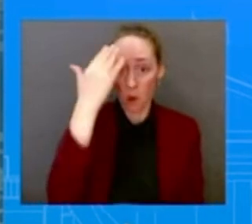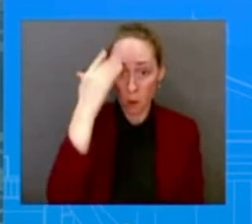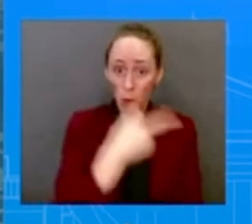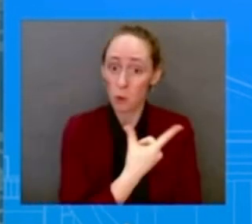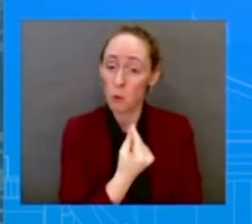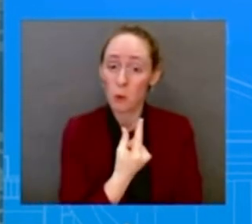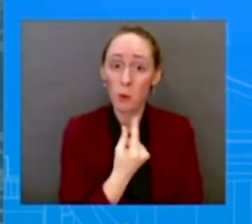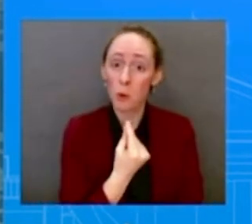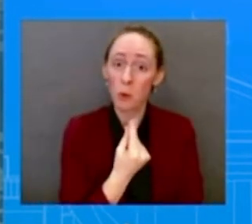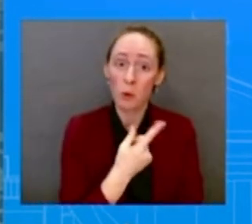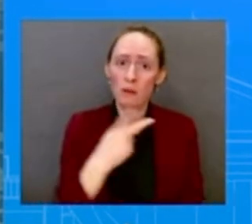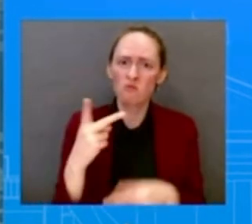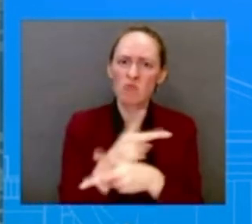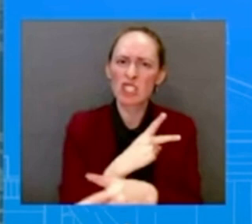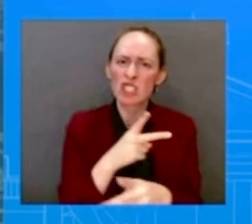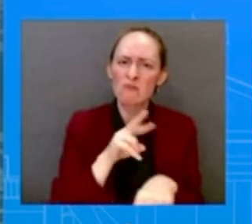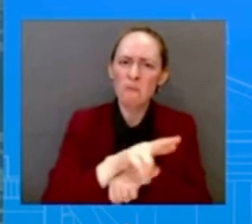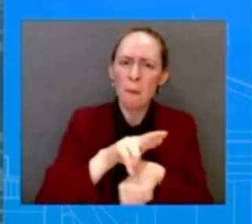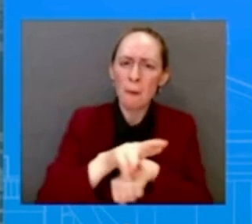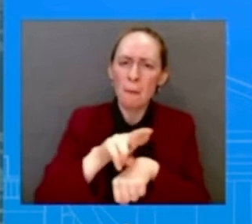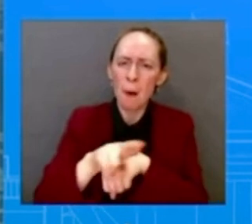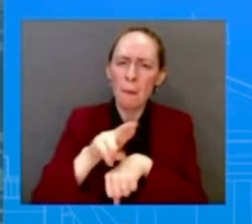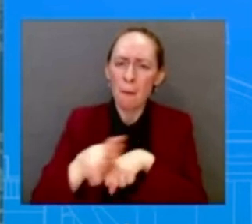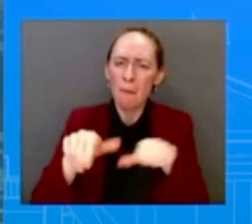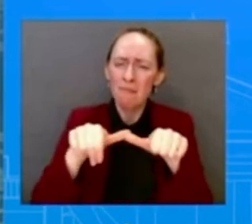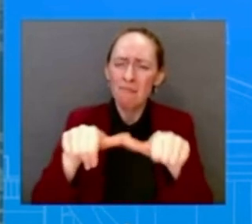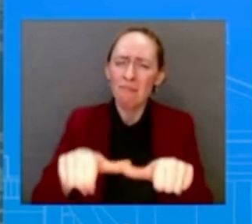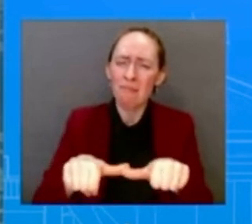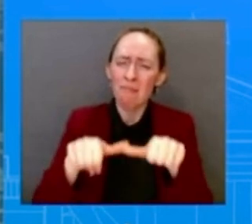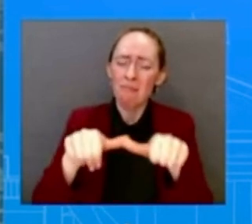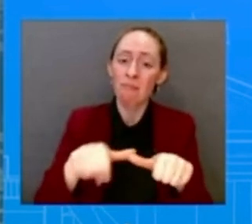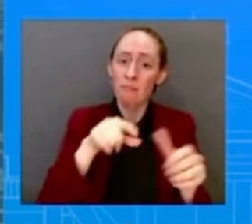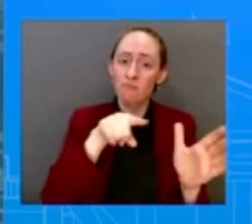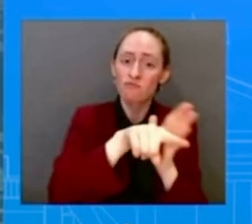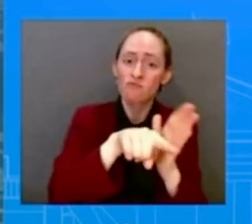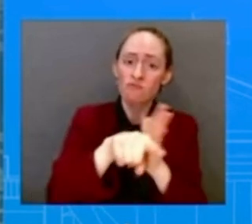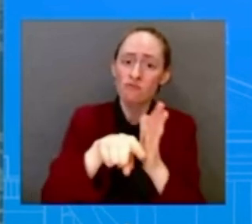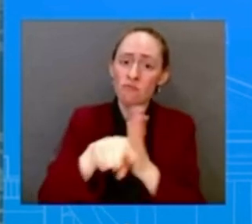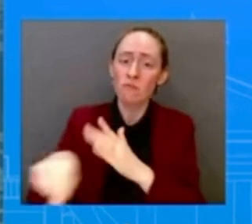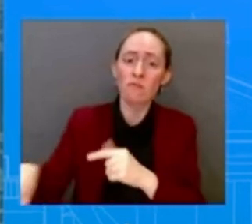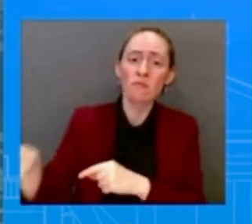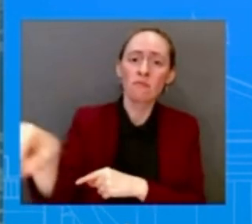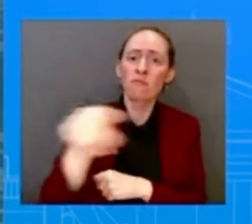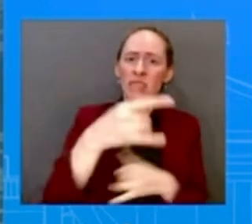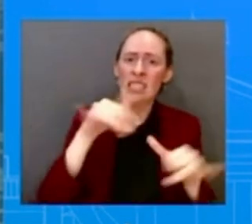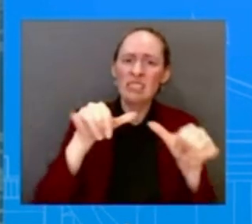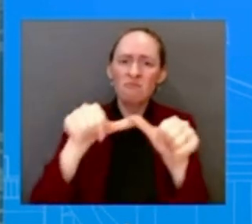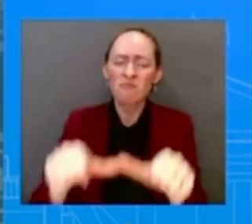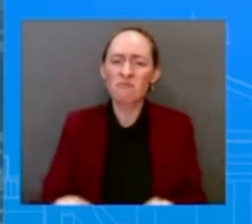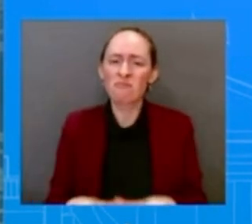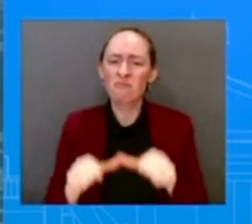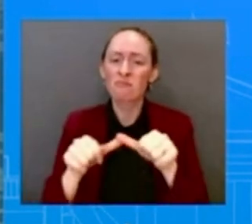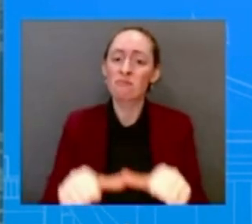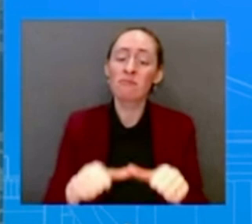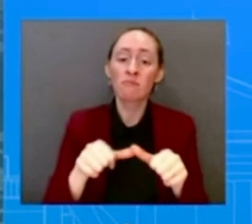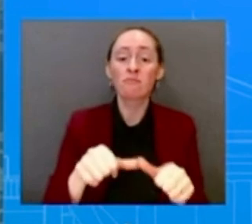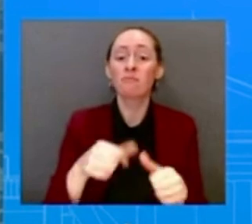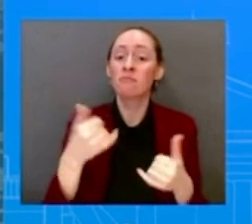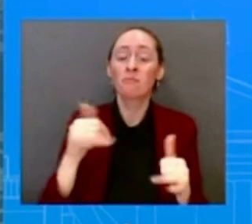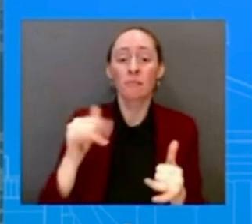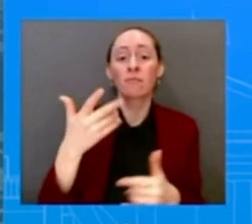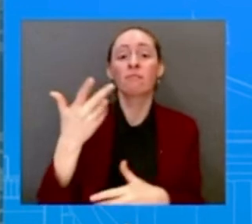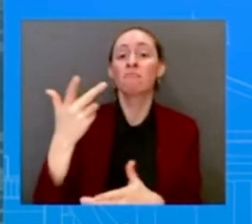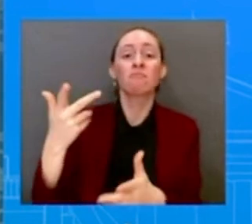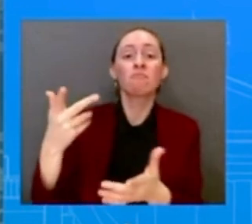out heat and power across the country. So absent that, we're going to have to stay at the task of supporting Ukraine so that they